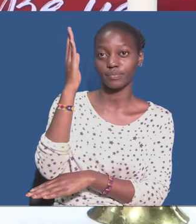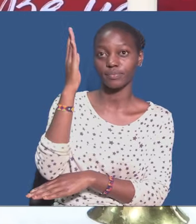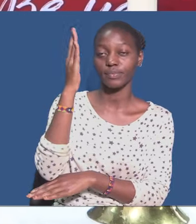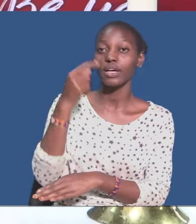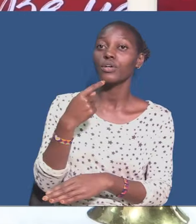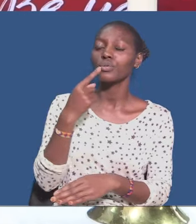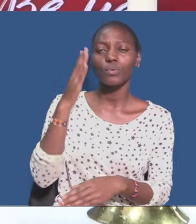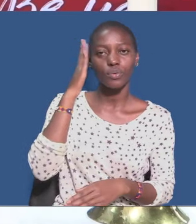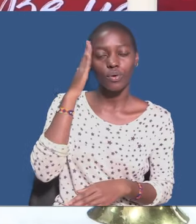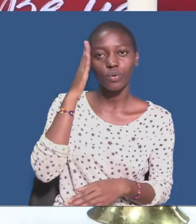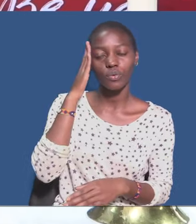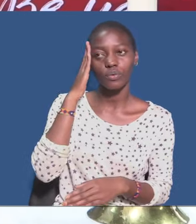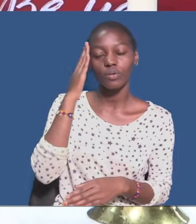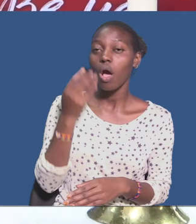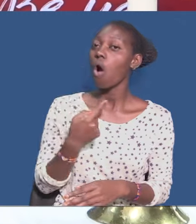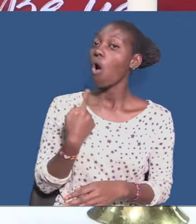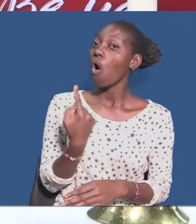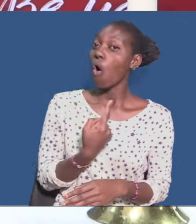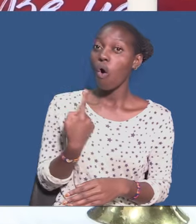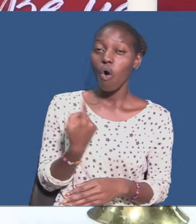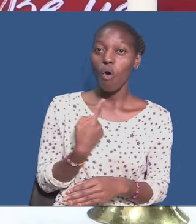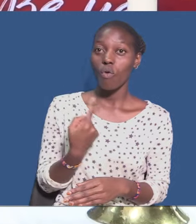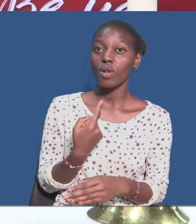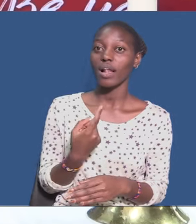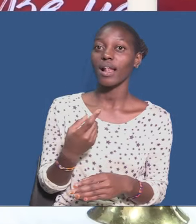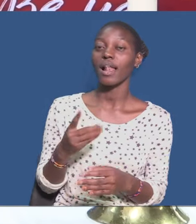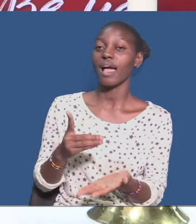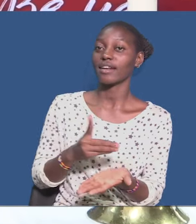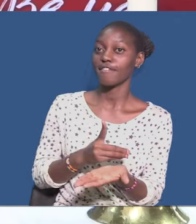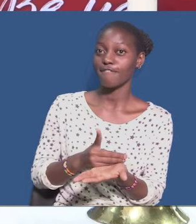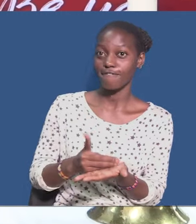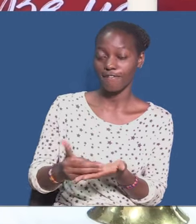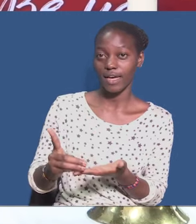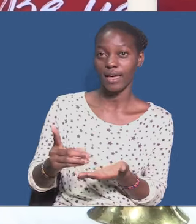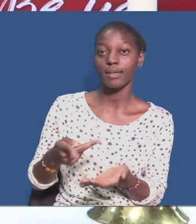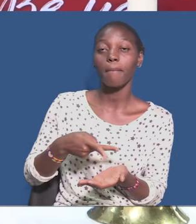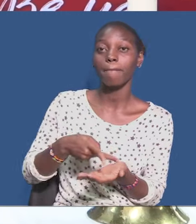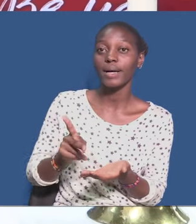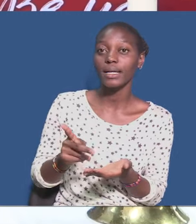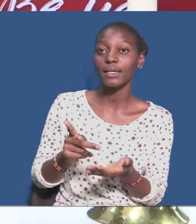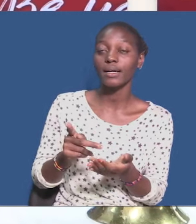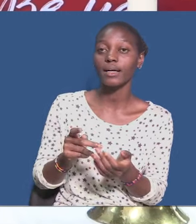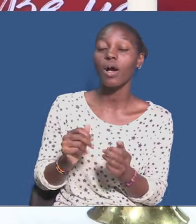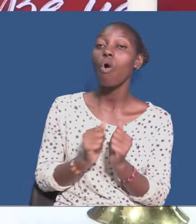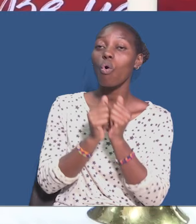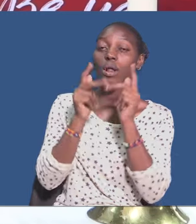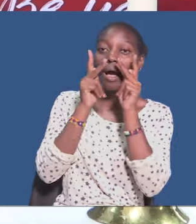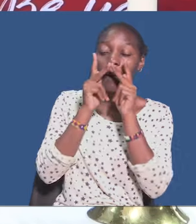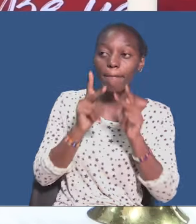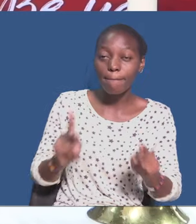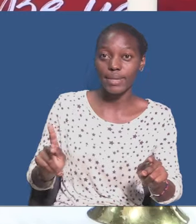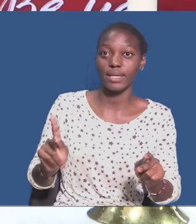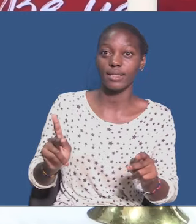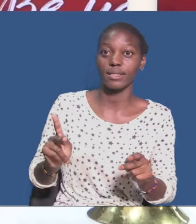So notice this. Only a divine payment would appease a divine